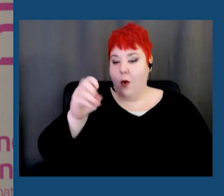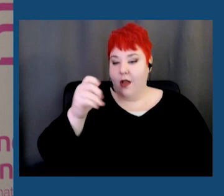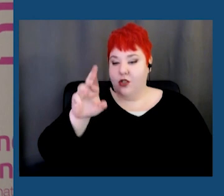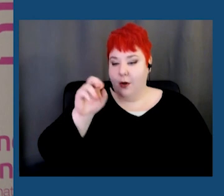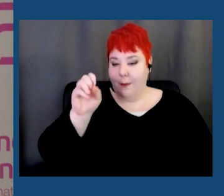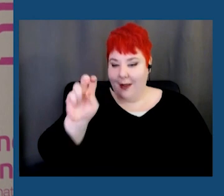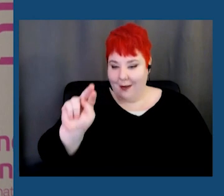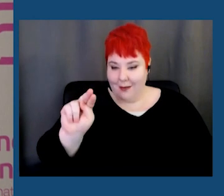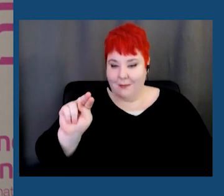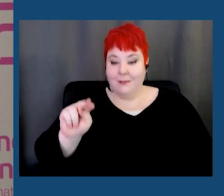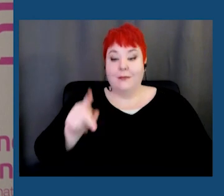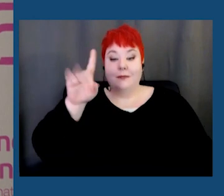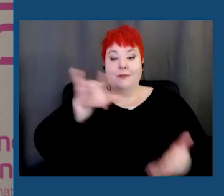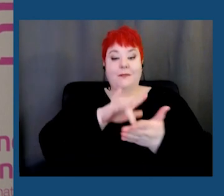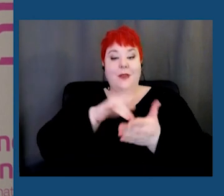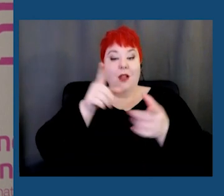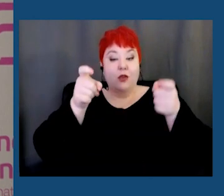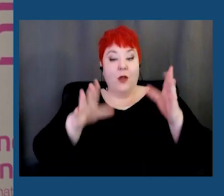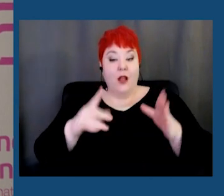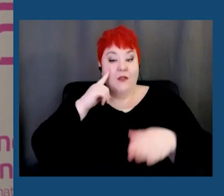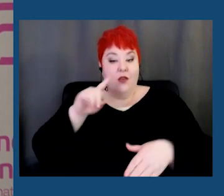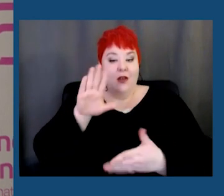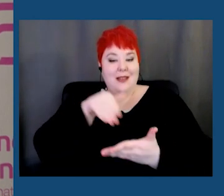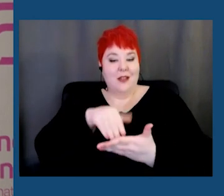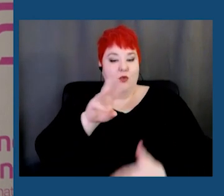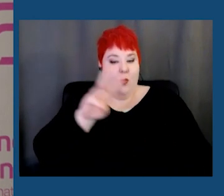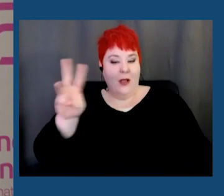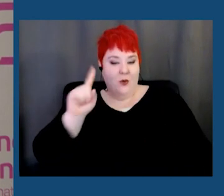director for Central Western, one of our affiliates.